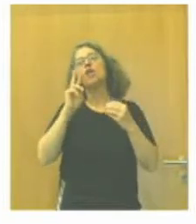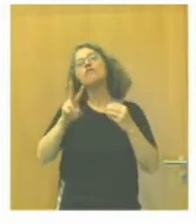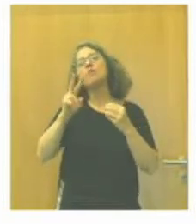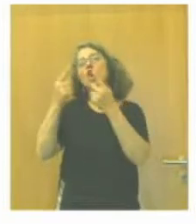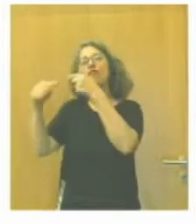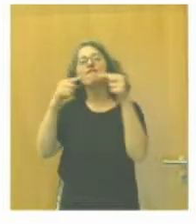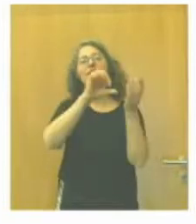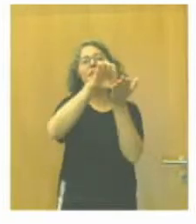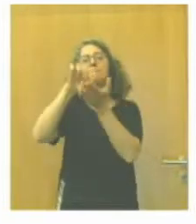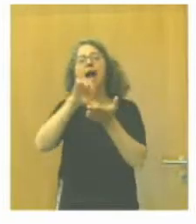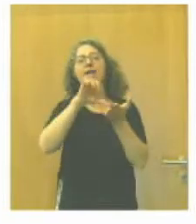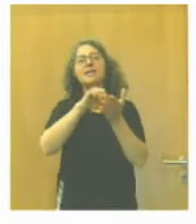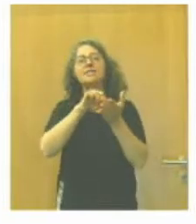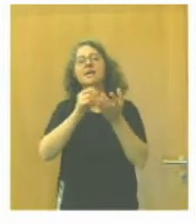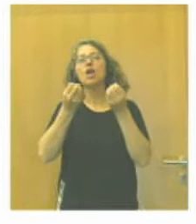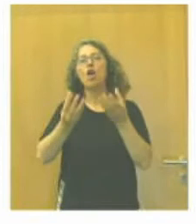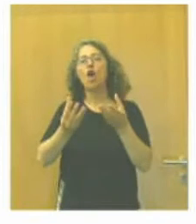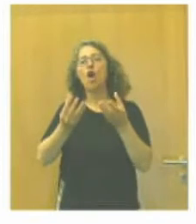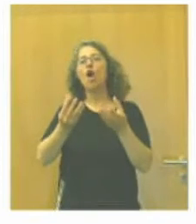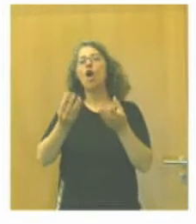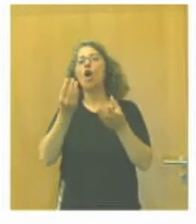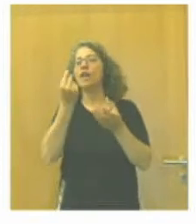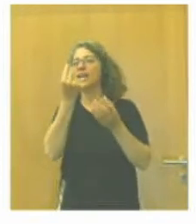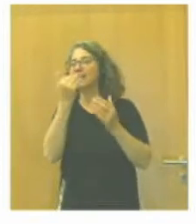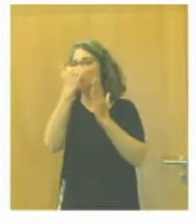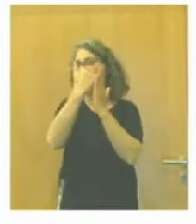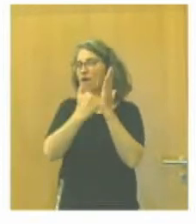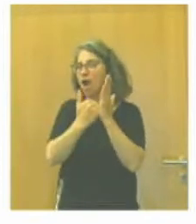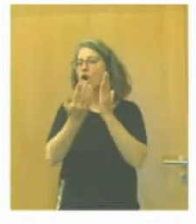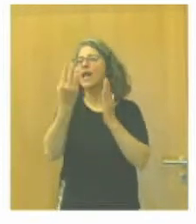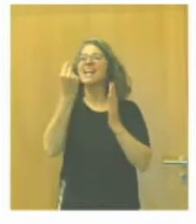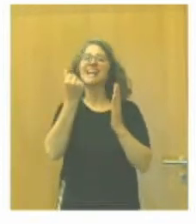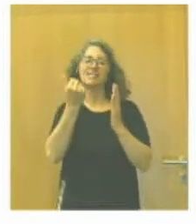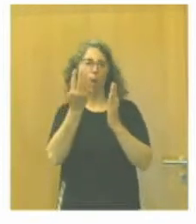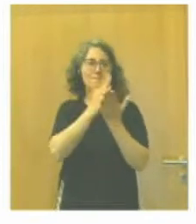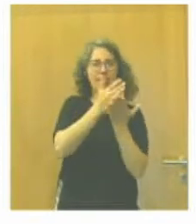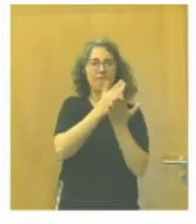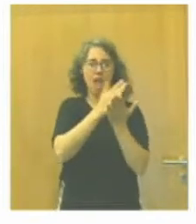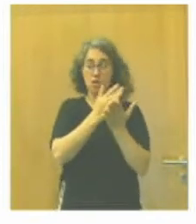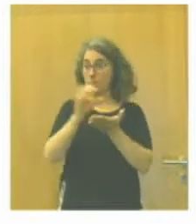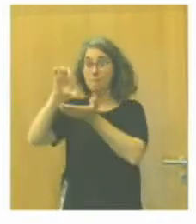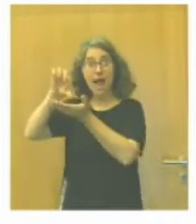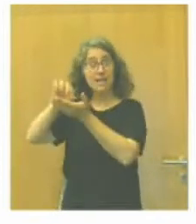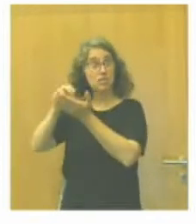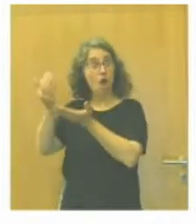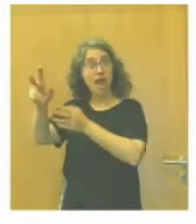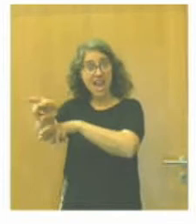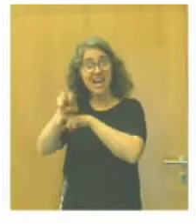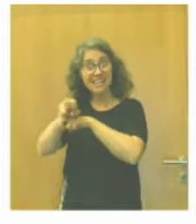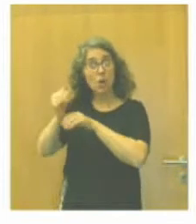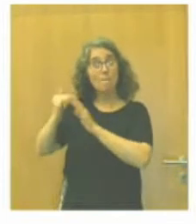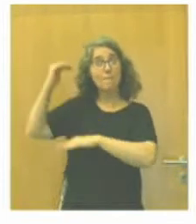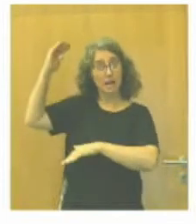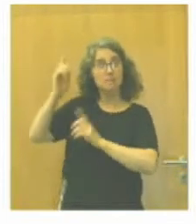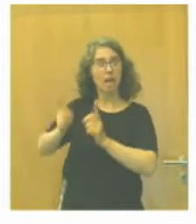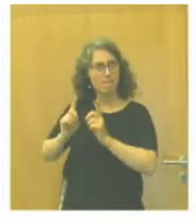have good ROIs. They do. They also have very good ROIs. But in particular, in the lower and low middle-income countries, where the costs of delivering